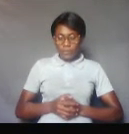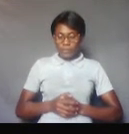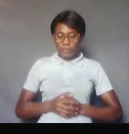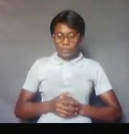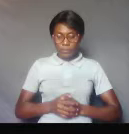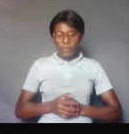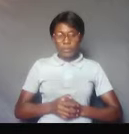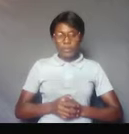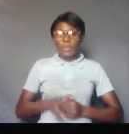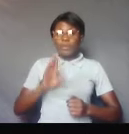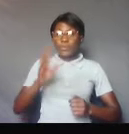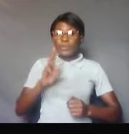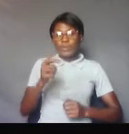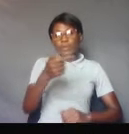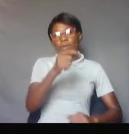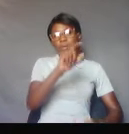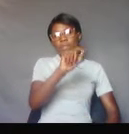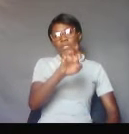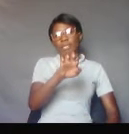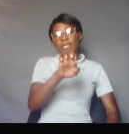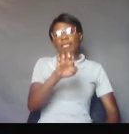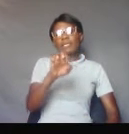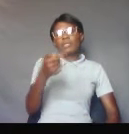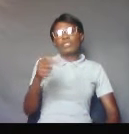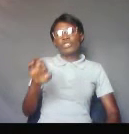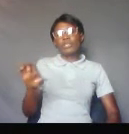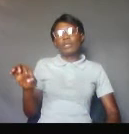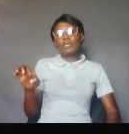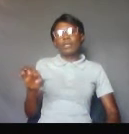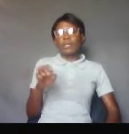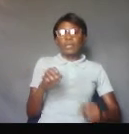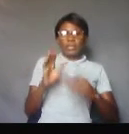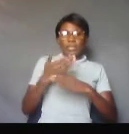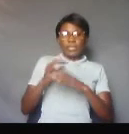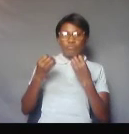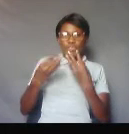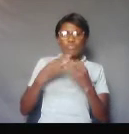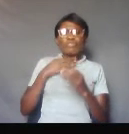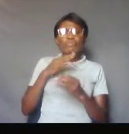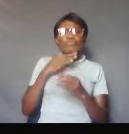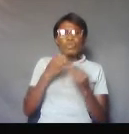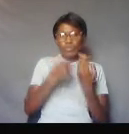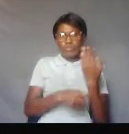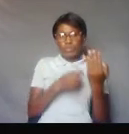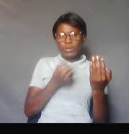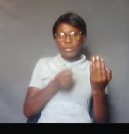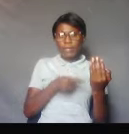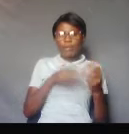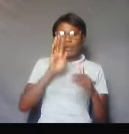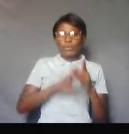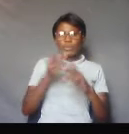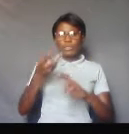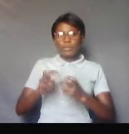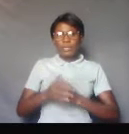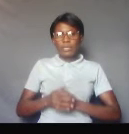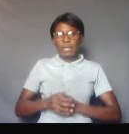I told TG I would much rather listen to her speaking about this issue and about her engagement of the text than